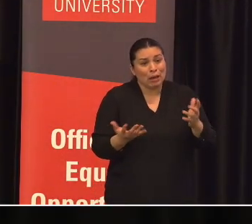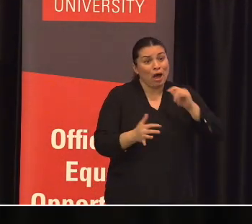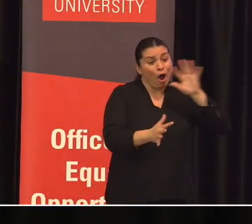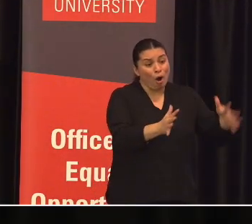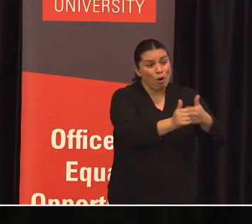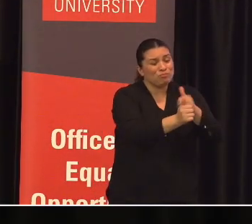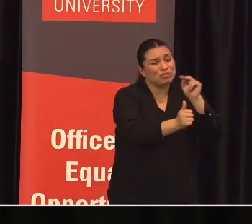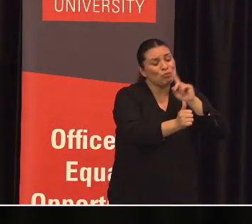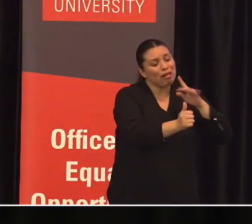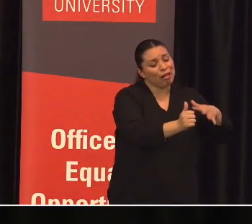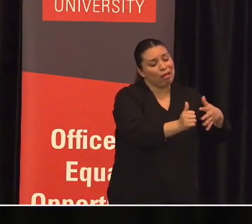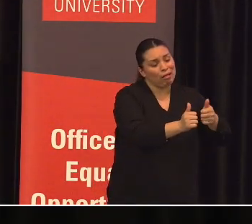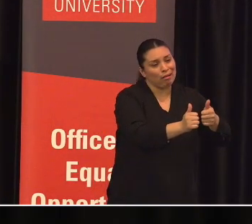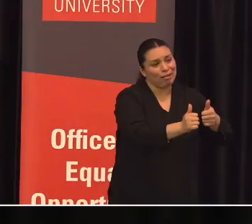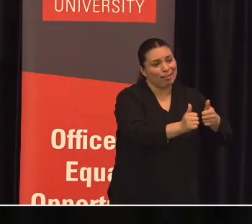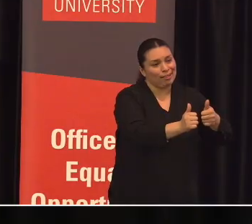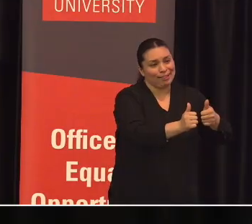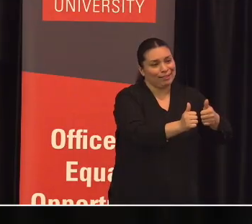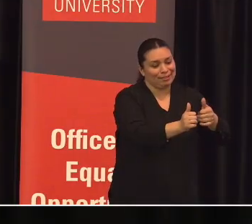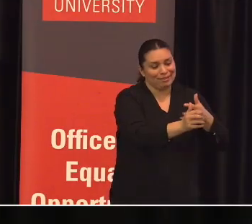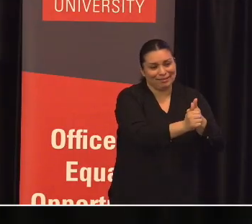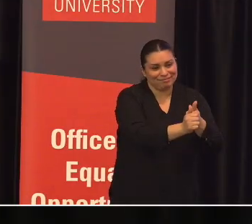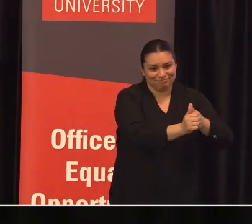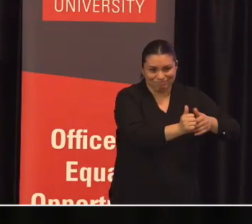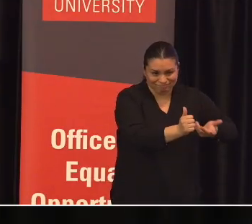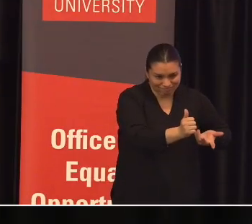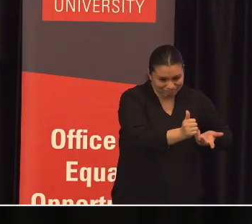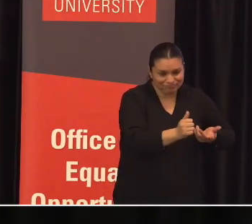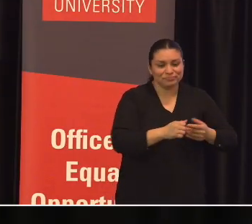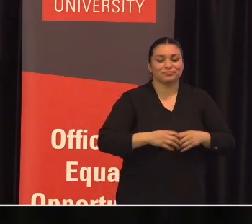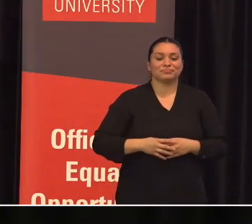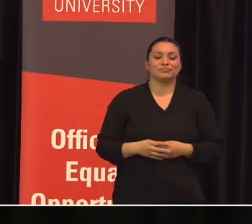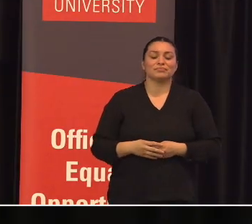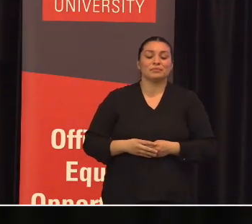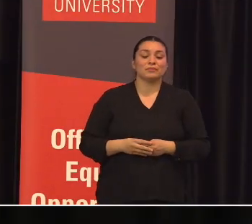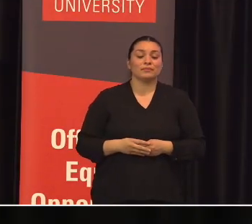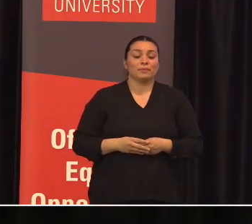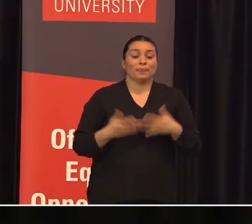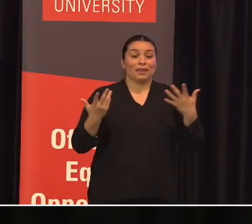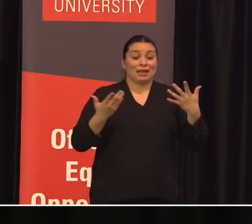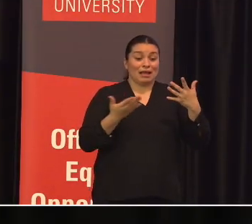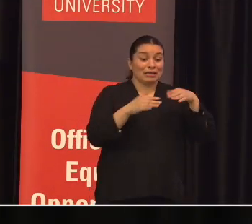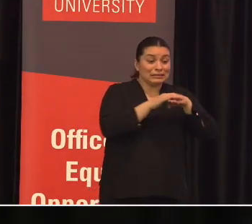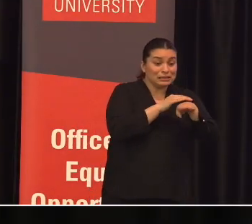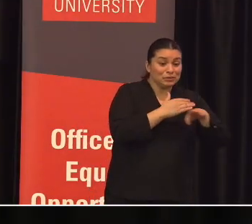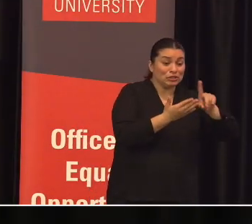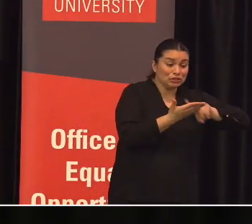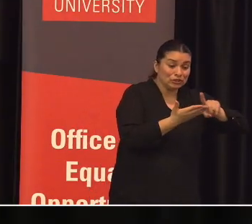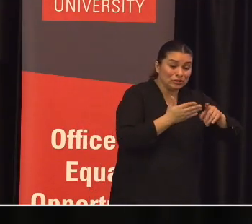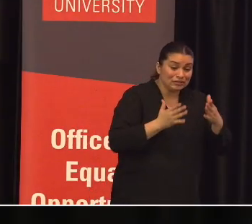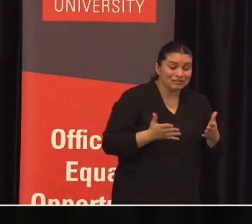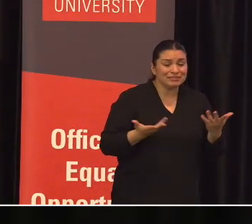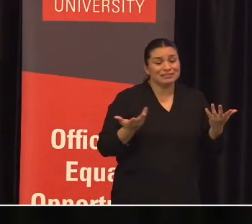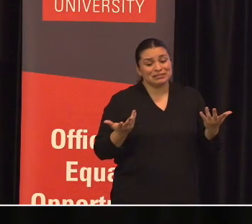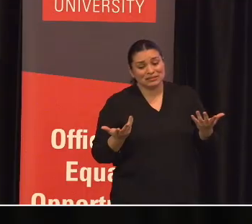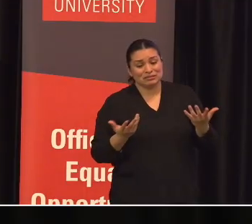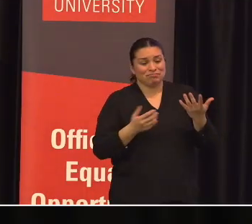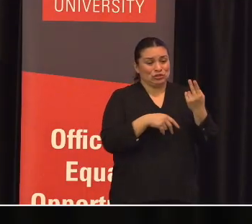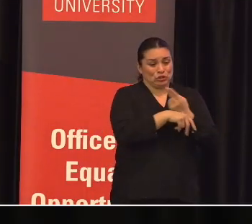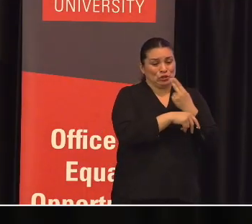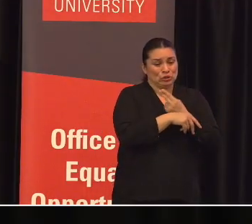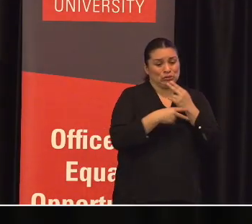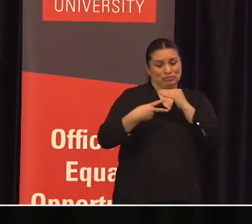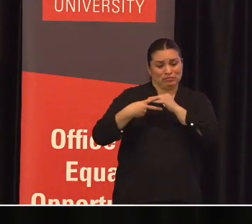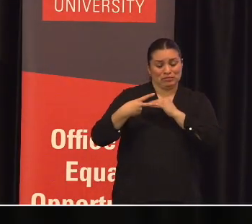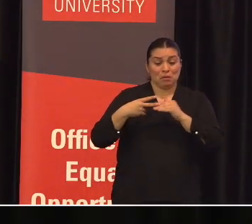Go, use PAC. The nice thing, I can speak to Grackle Go, it tells you what the error is, kind of explains it to you, and then shows